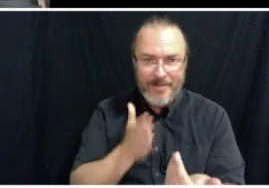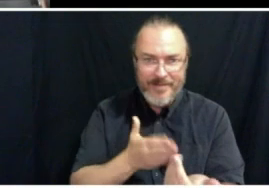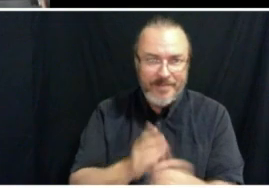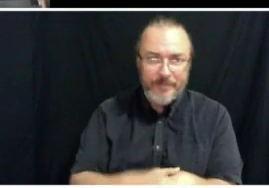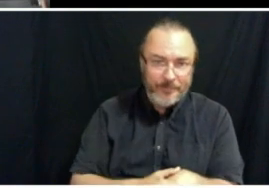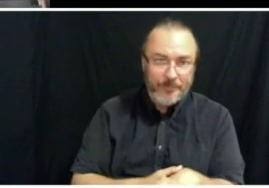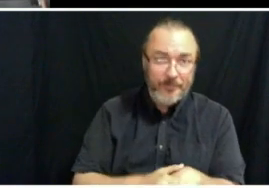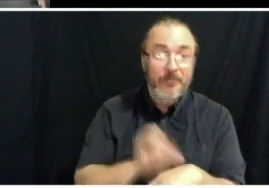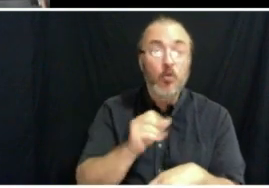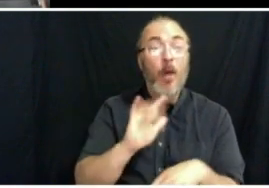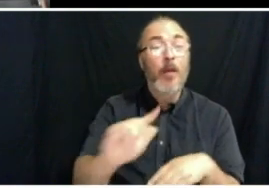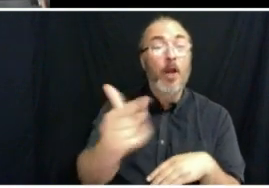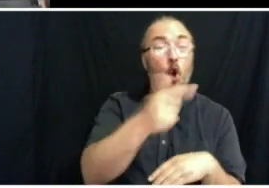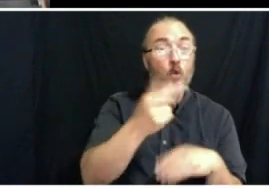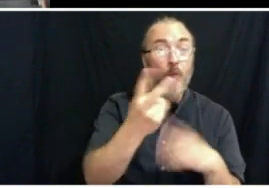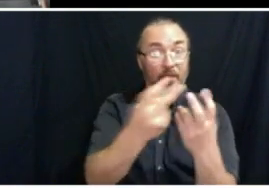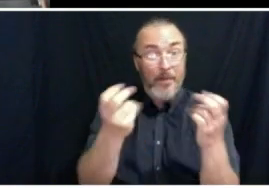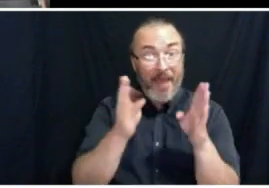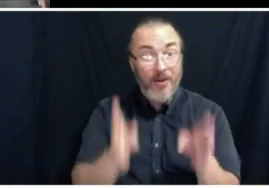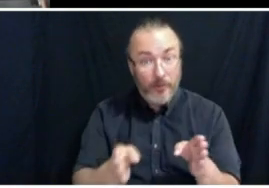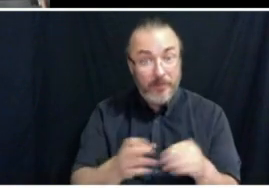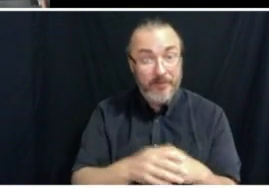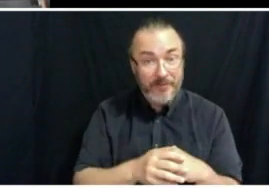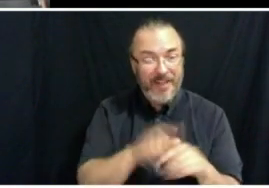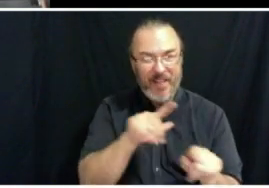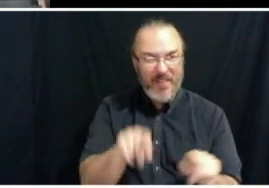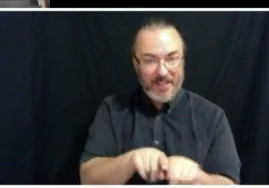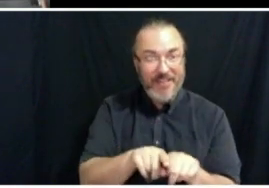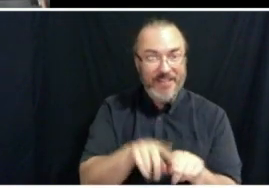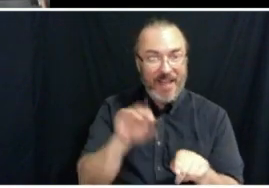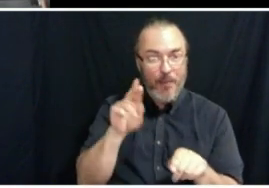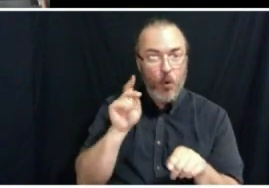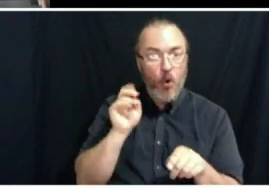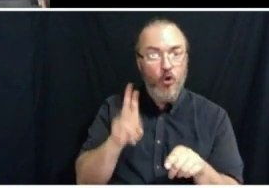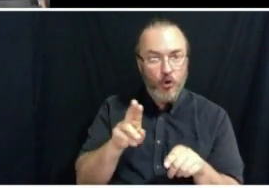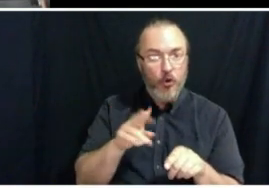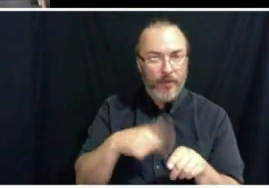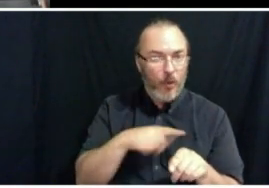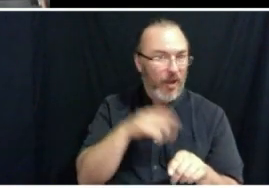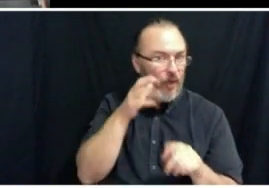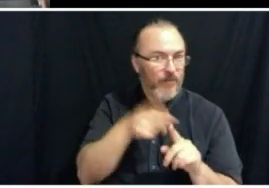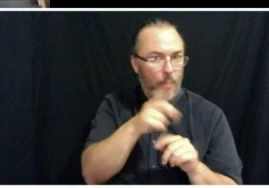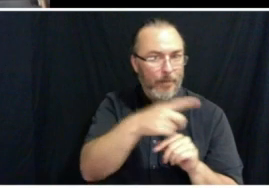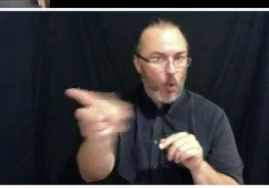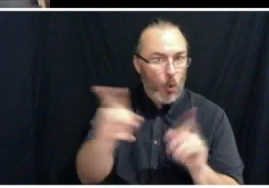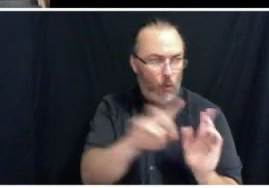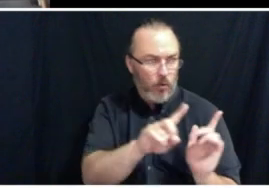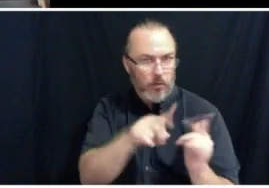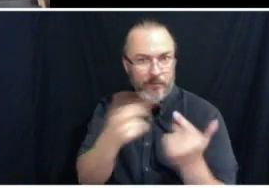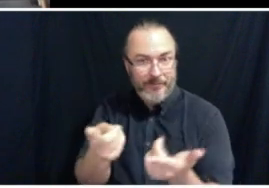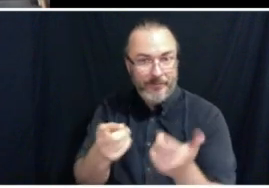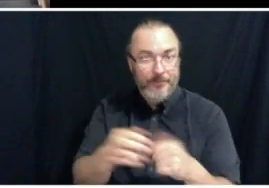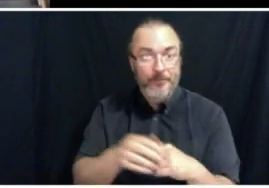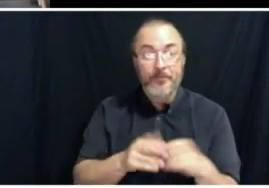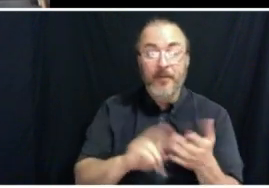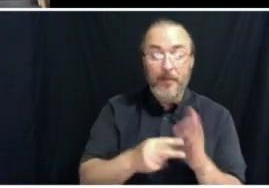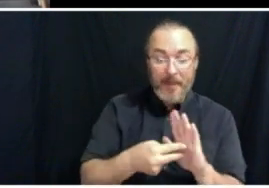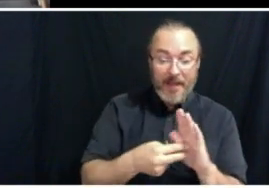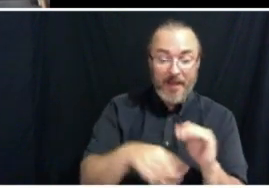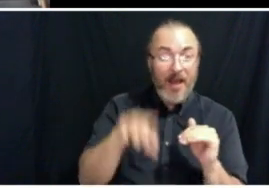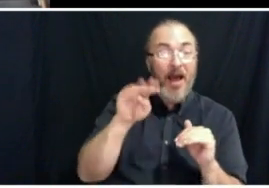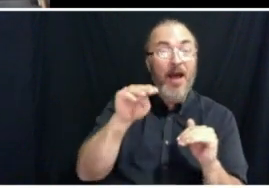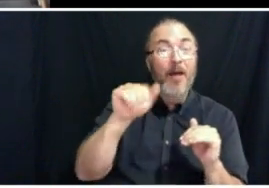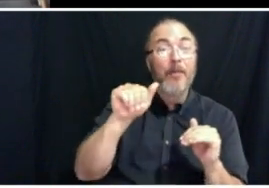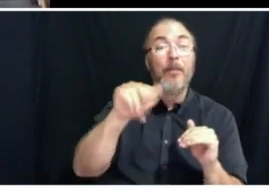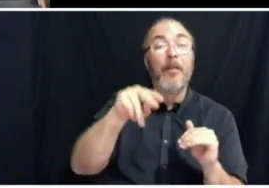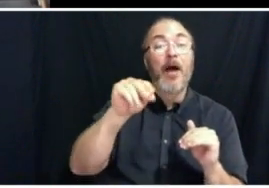our panelists in the order that we heard from them initially, which means Manos gets the first